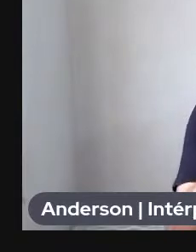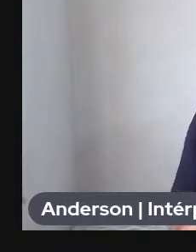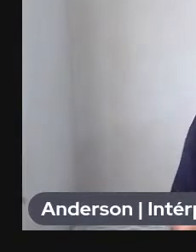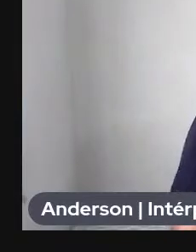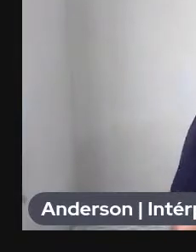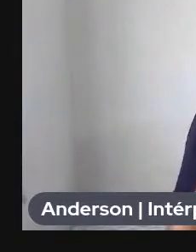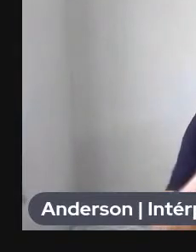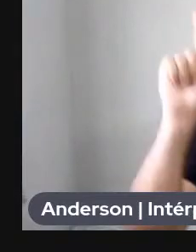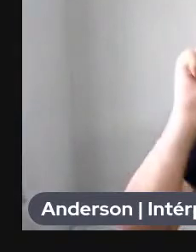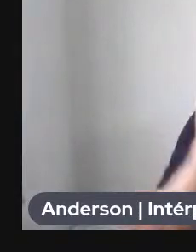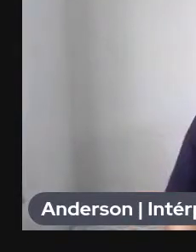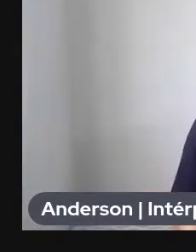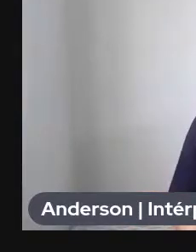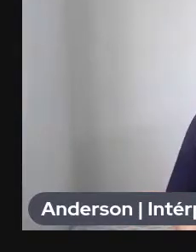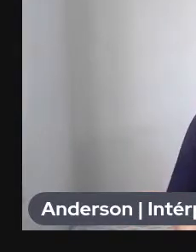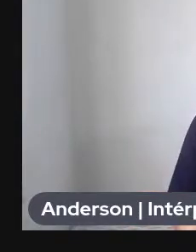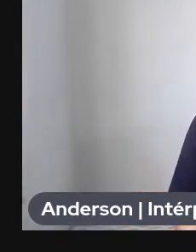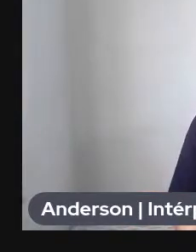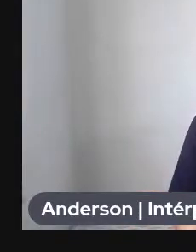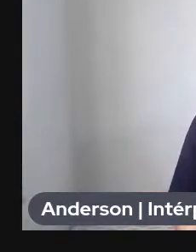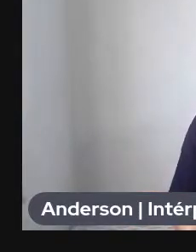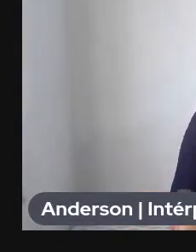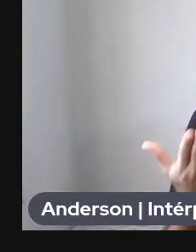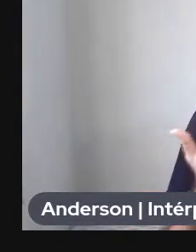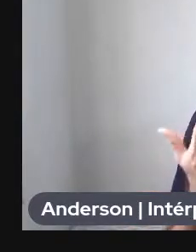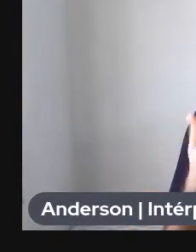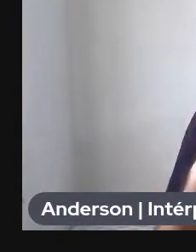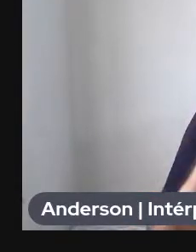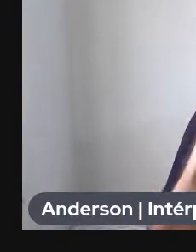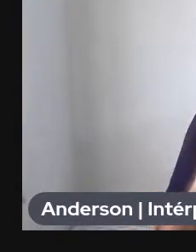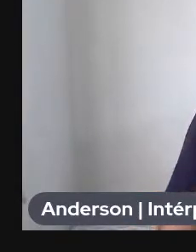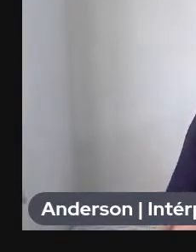Agora eu vou começar.